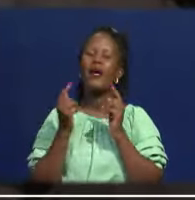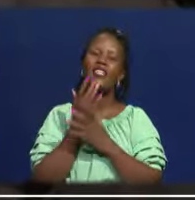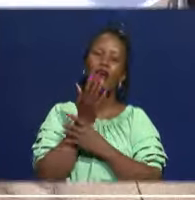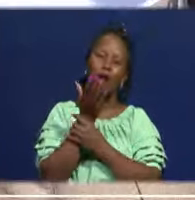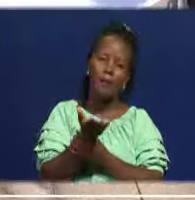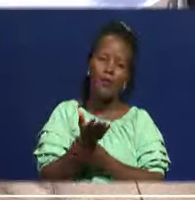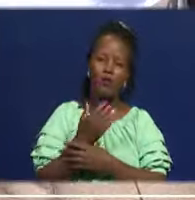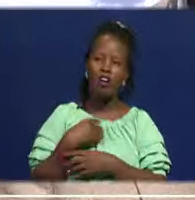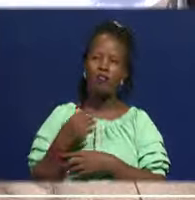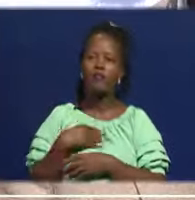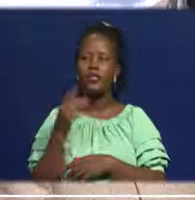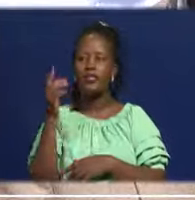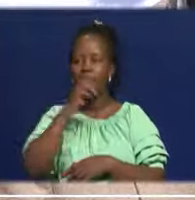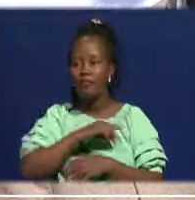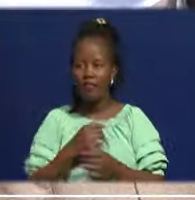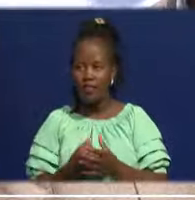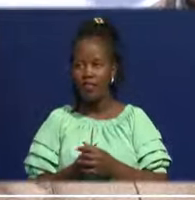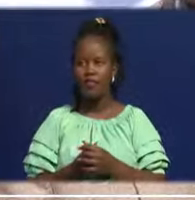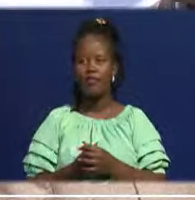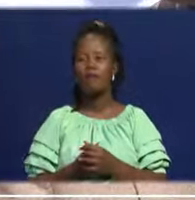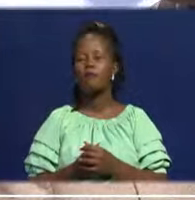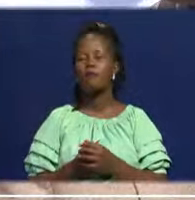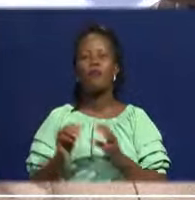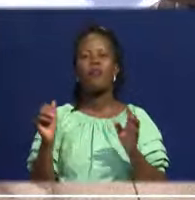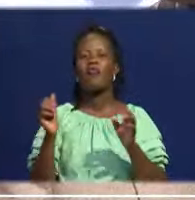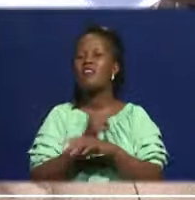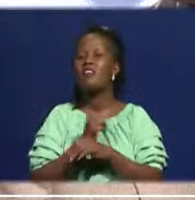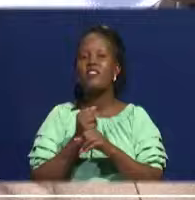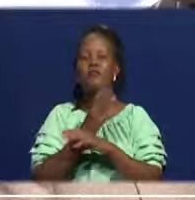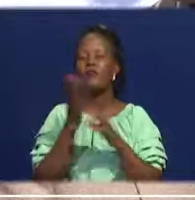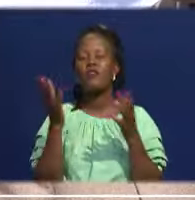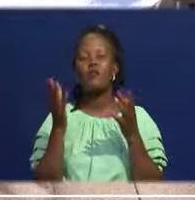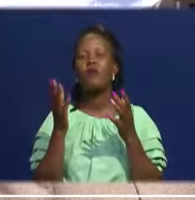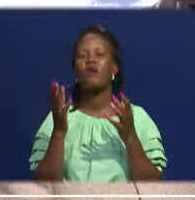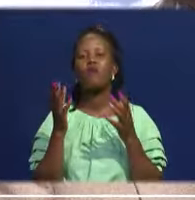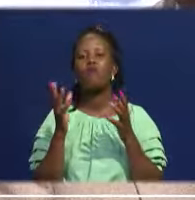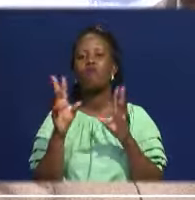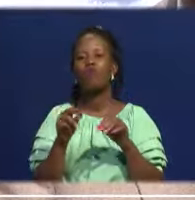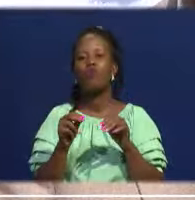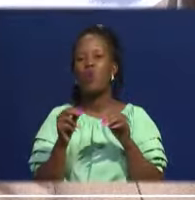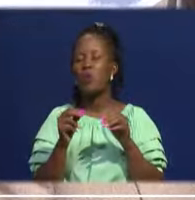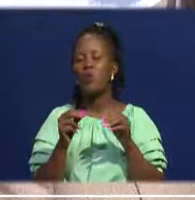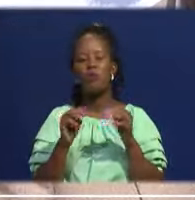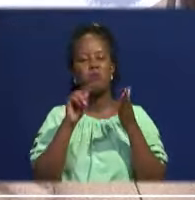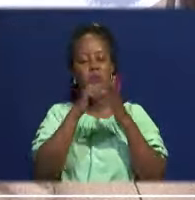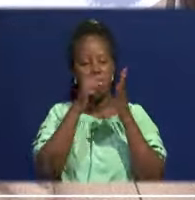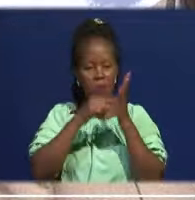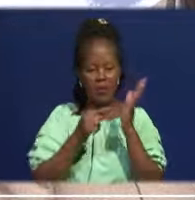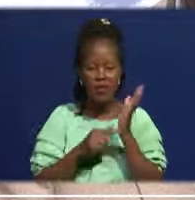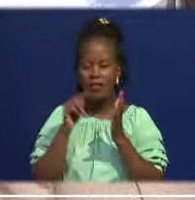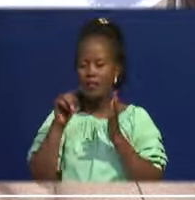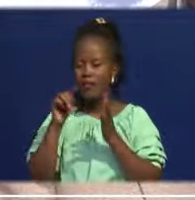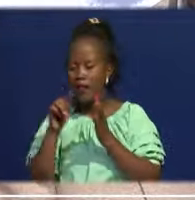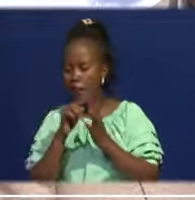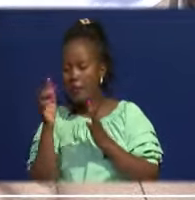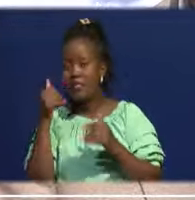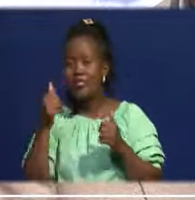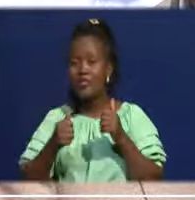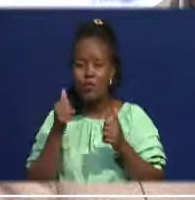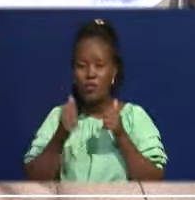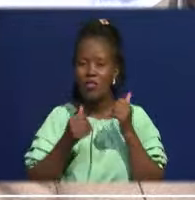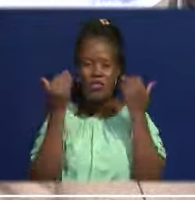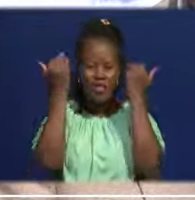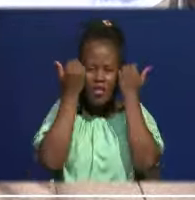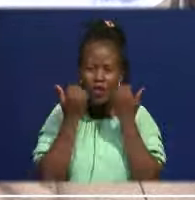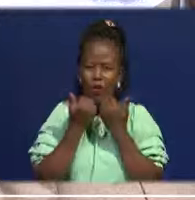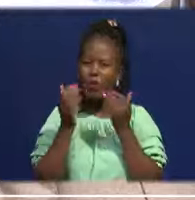listened to. Hakuna mahali popote imeandikwa makosa ambayo alifanya na hakupelekwa kotini, na hiyo